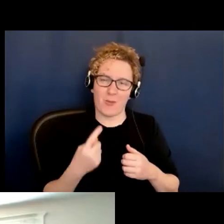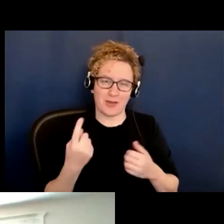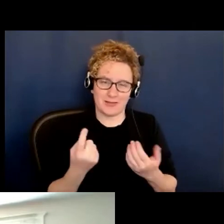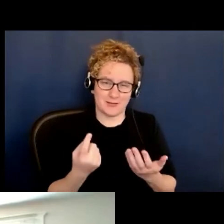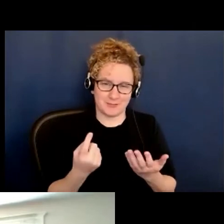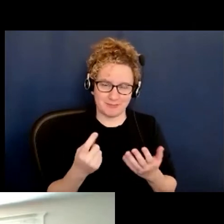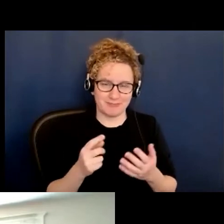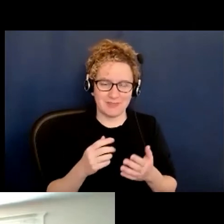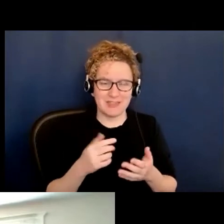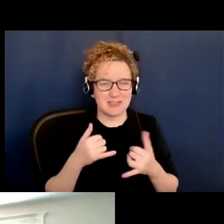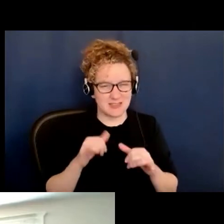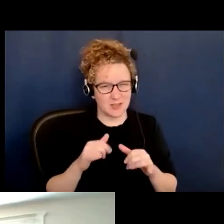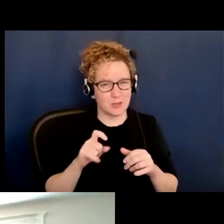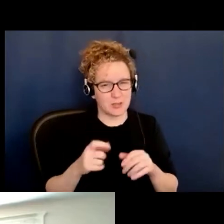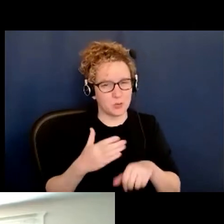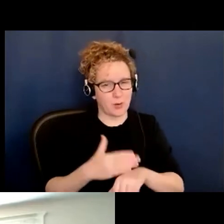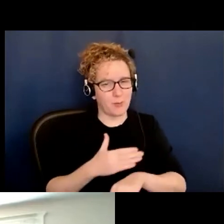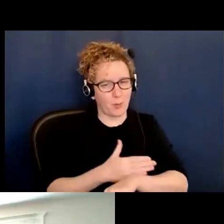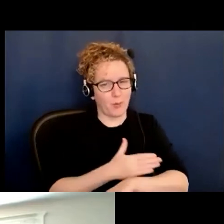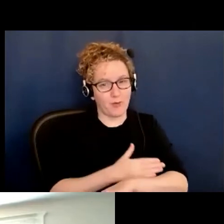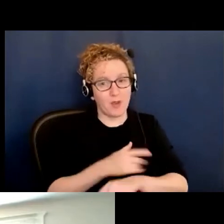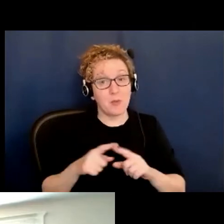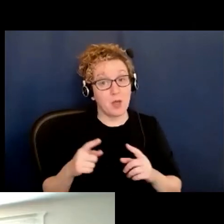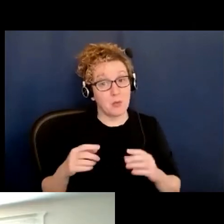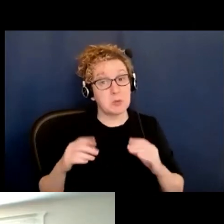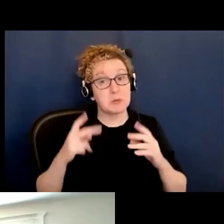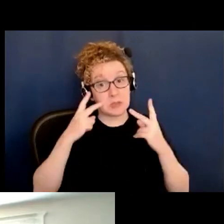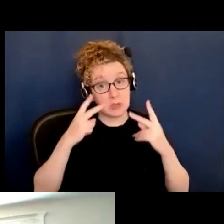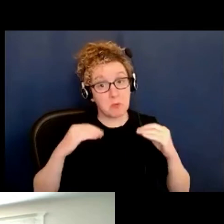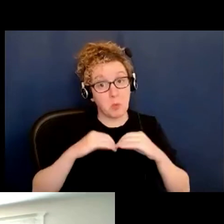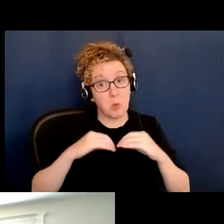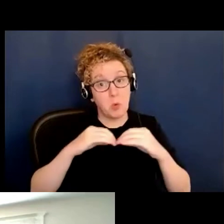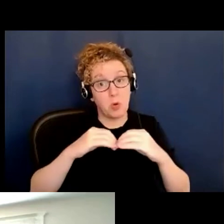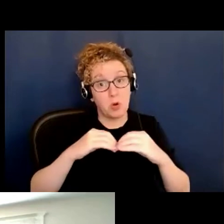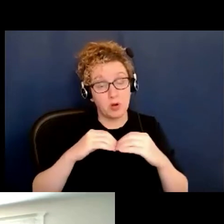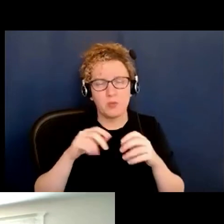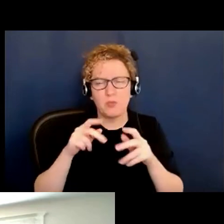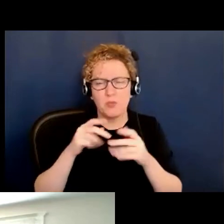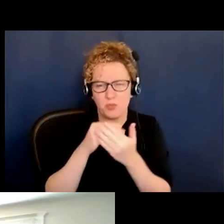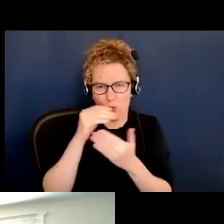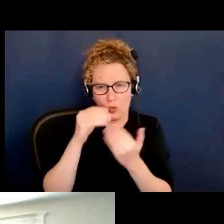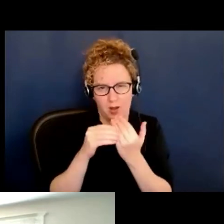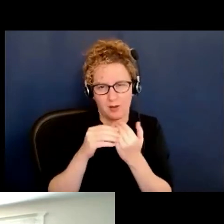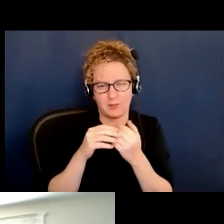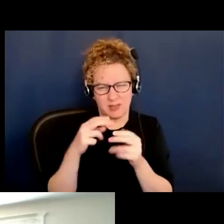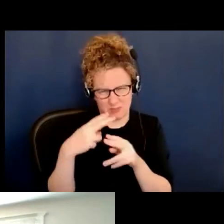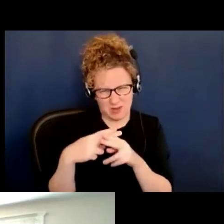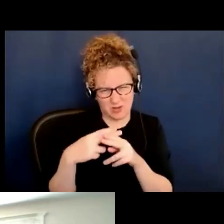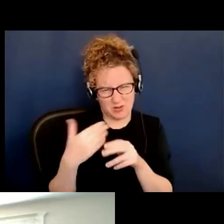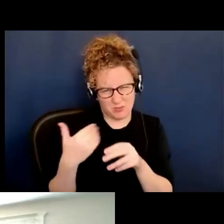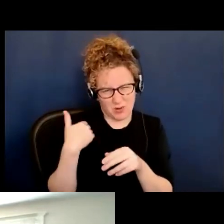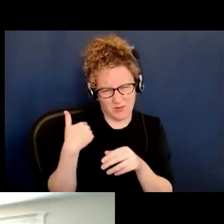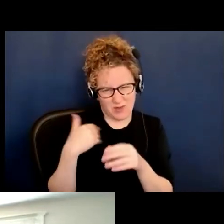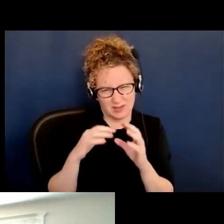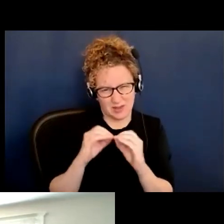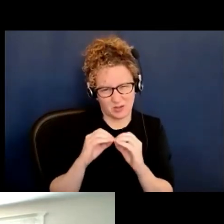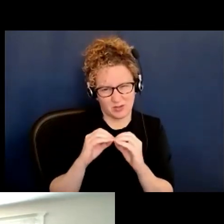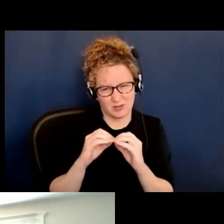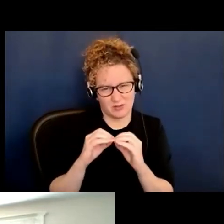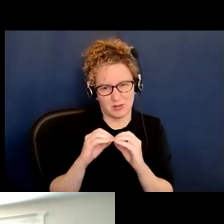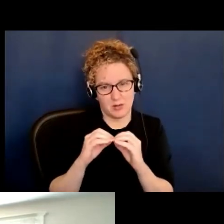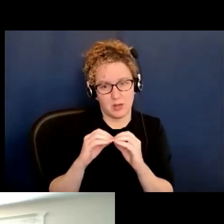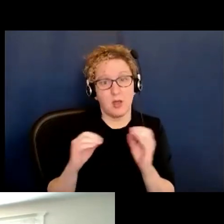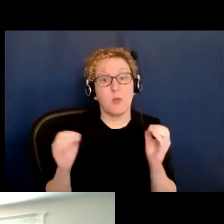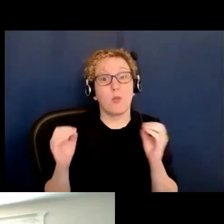still work to be done, but we are seeing it more that programs, as mentioned in a previous session, that there is